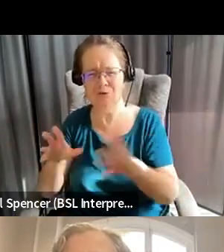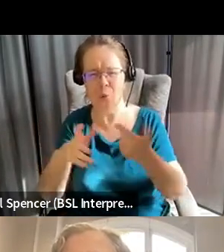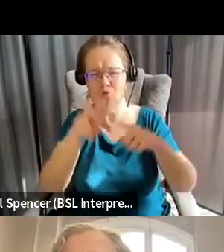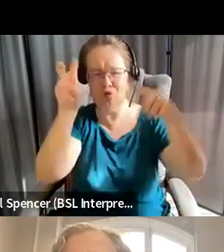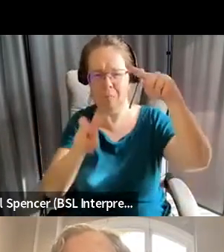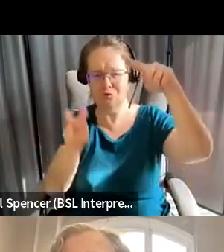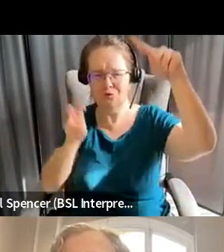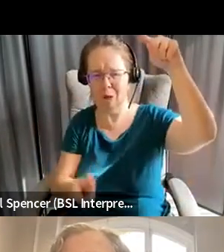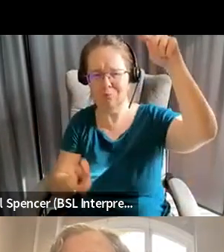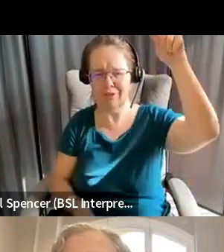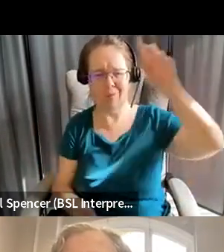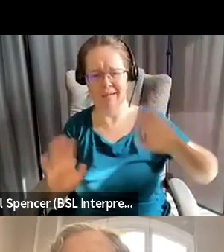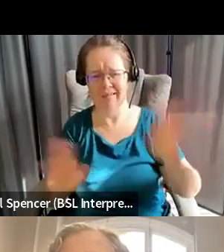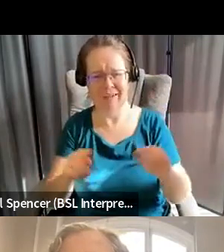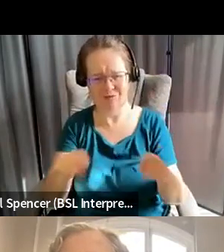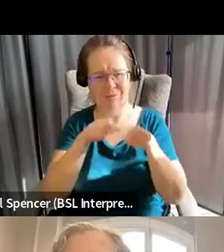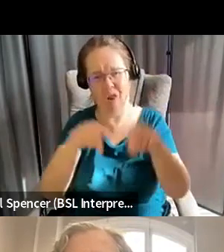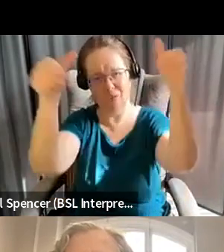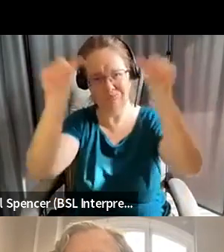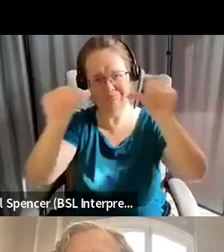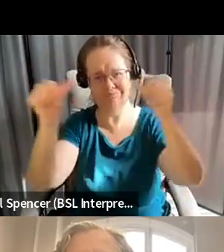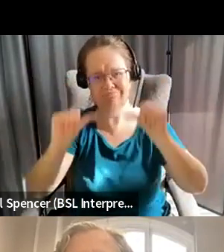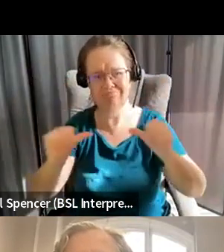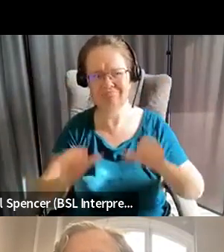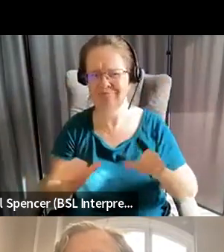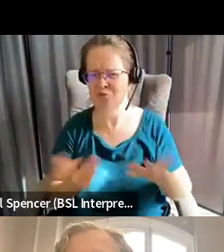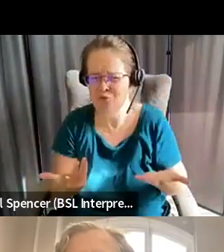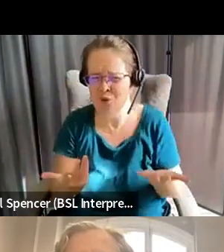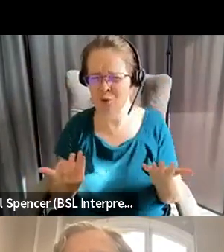headings, heading levels, you know, that sort of thing.